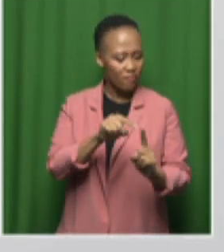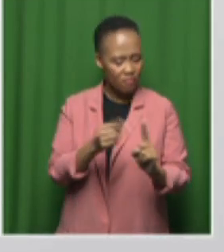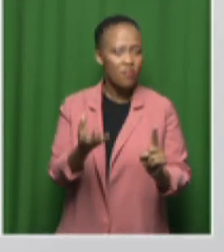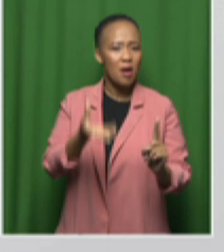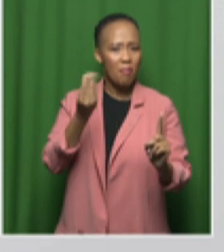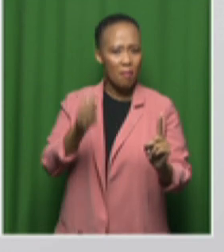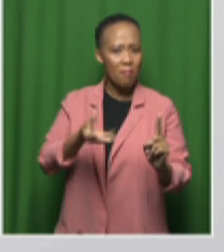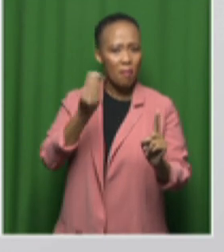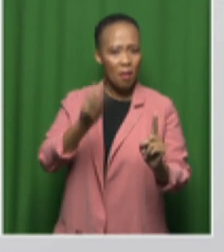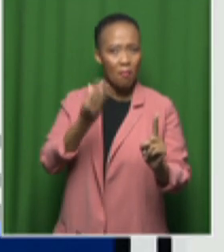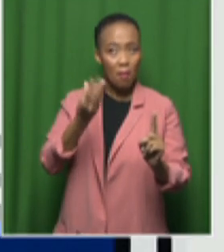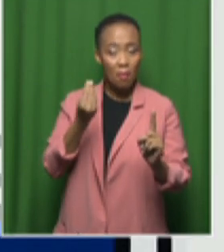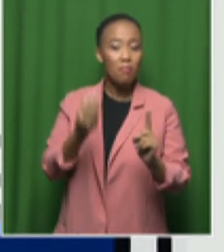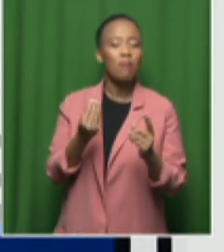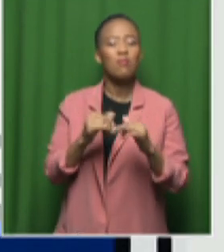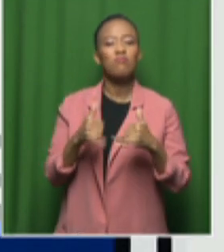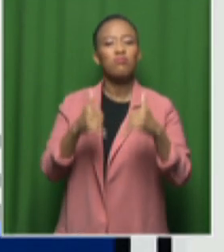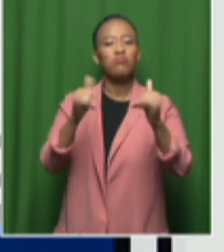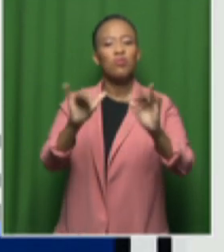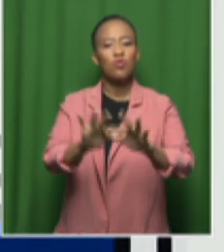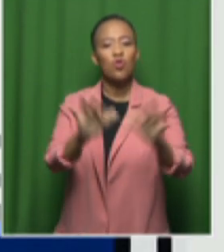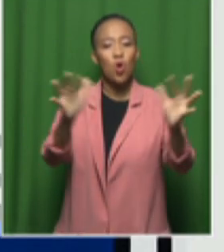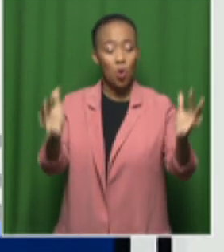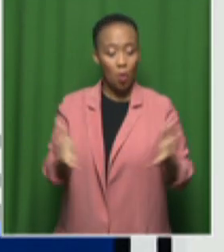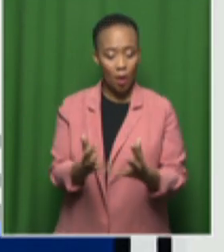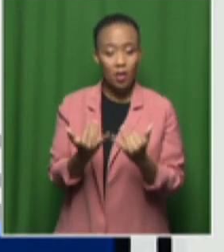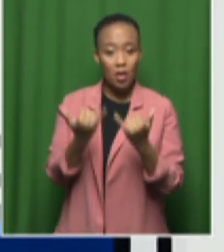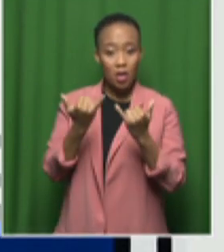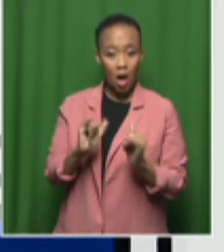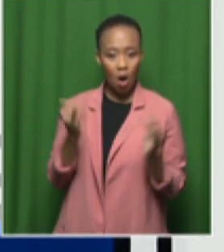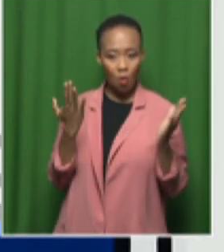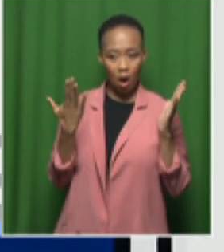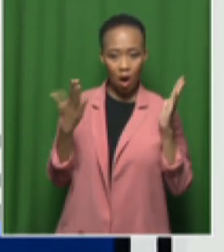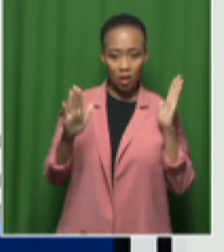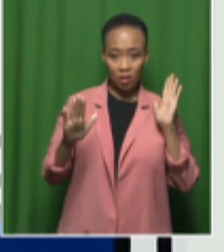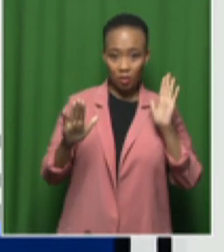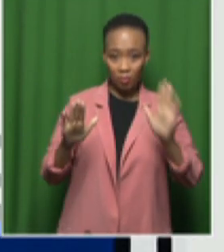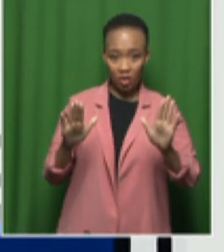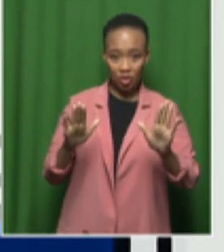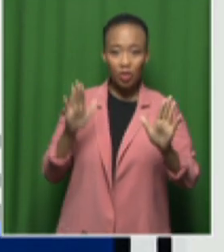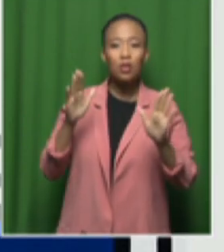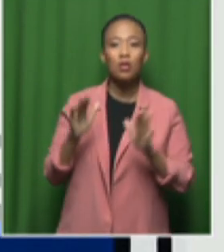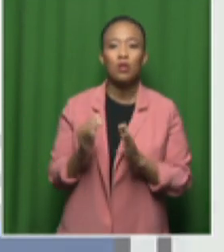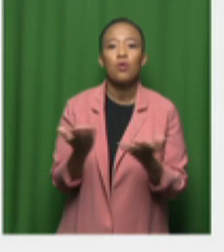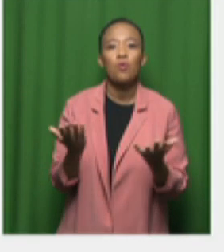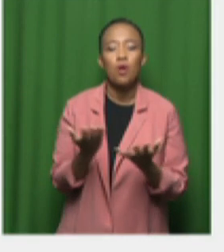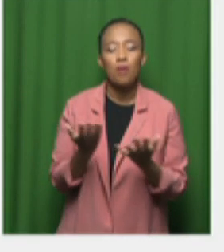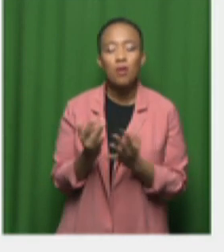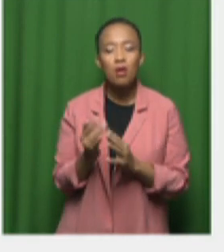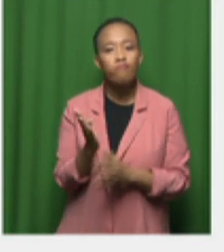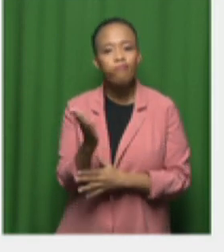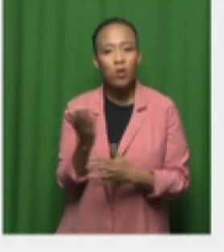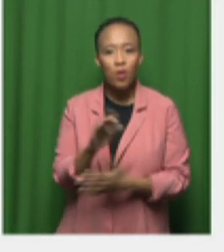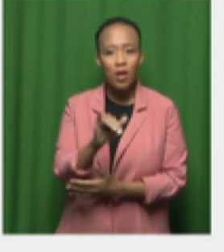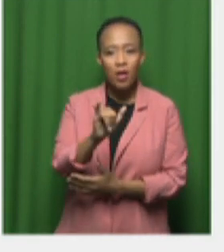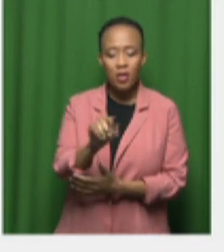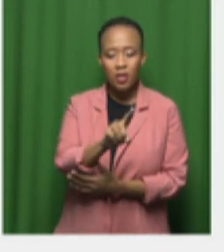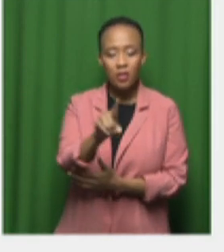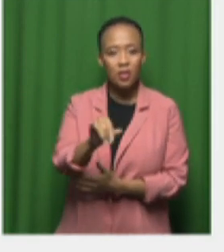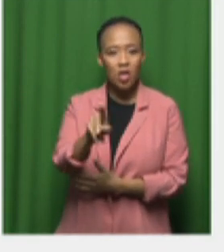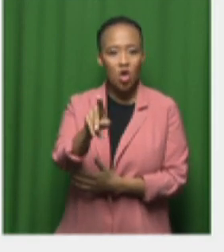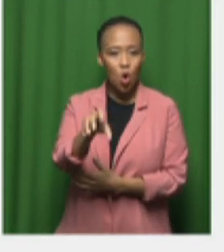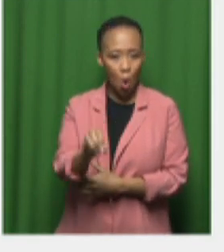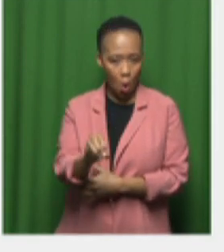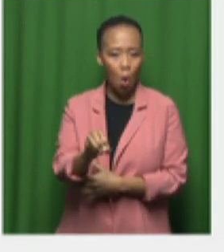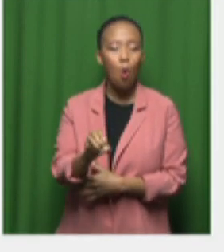Now, to tell us more about the artwork and exhibition, which will be on view at the Iziko, South African National Gallery from